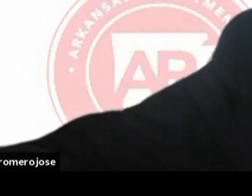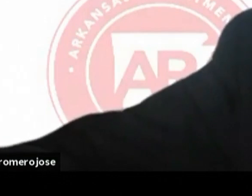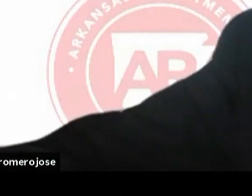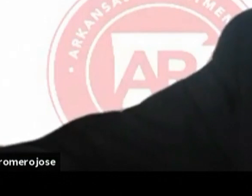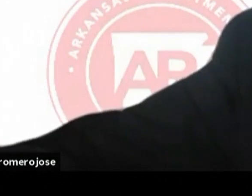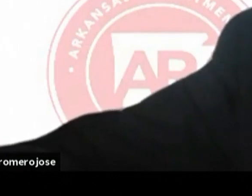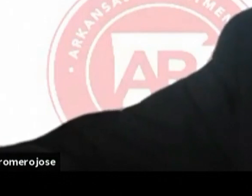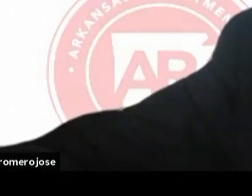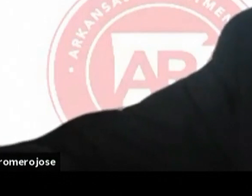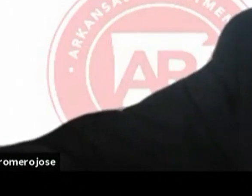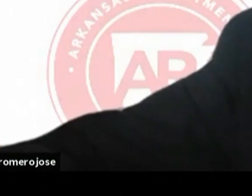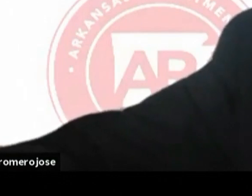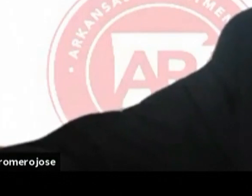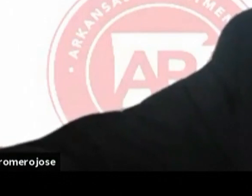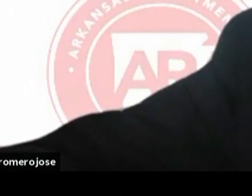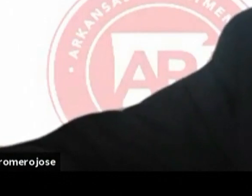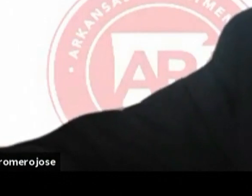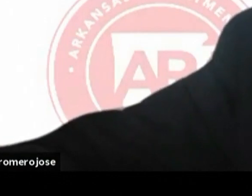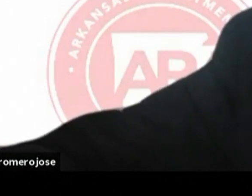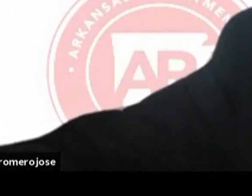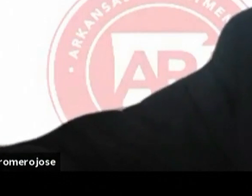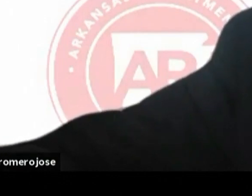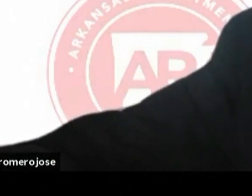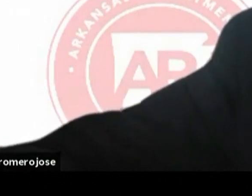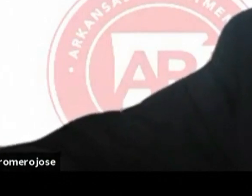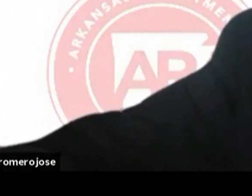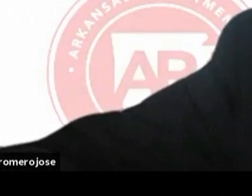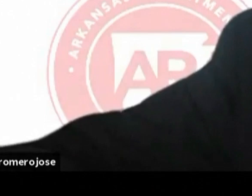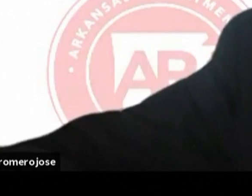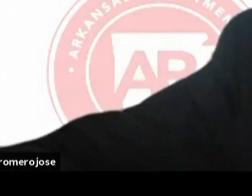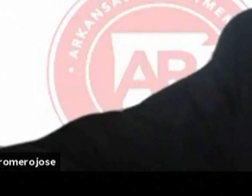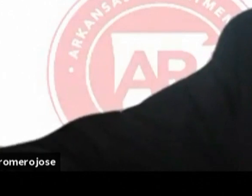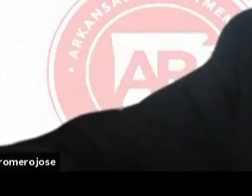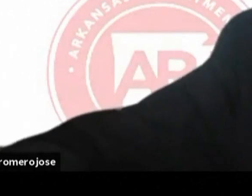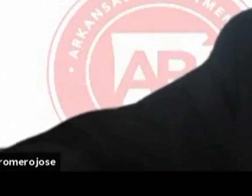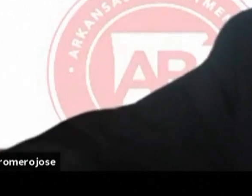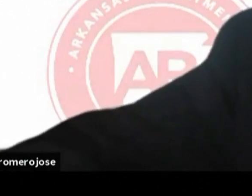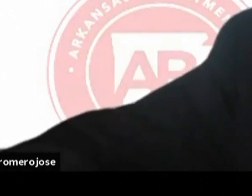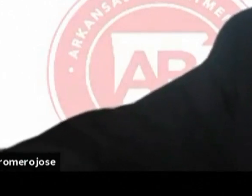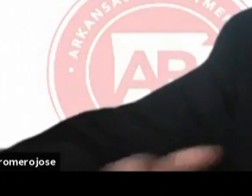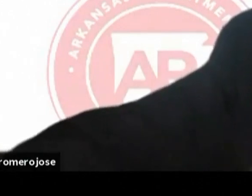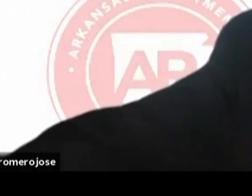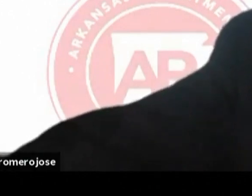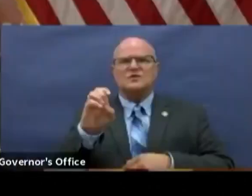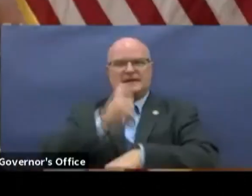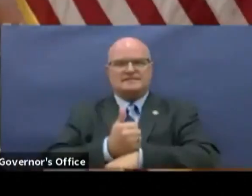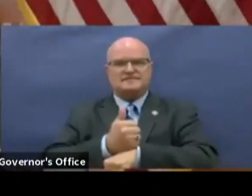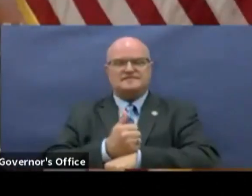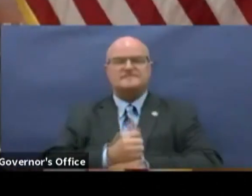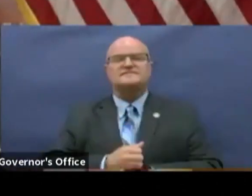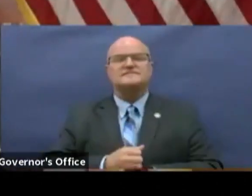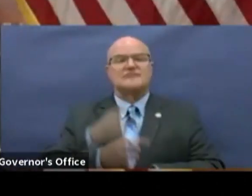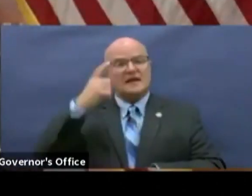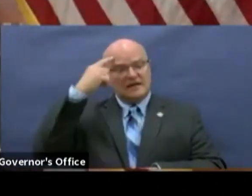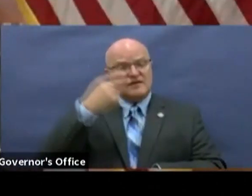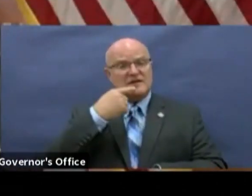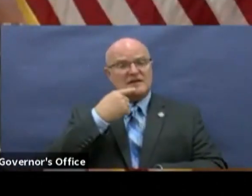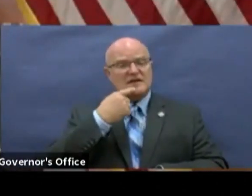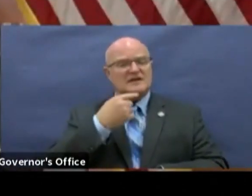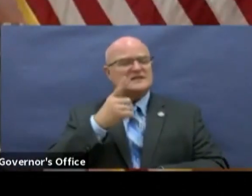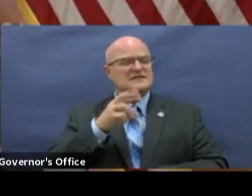of caution, we recommended that these precautionary measures be taken. And Dr. Romero, would you comment